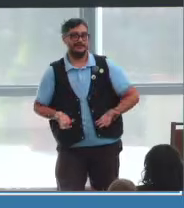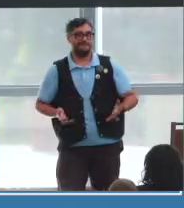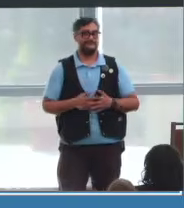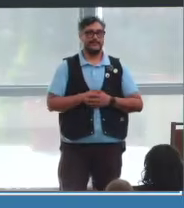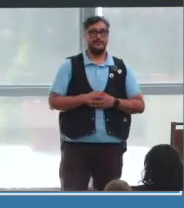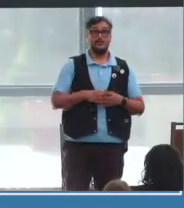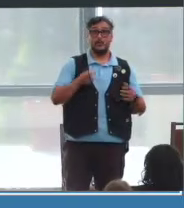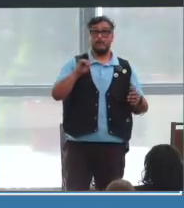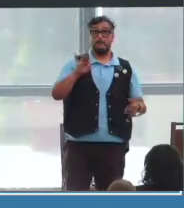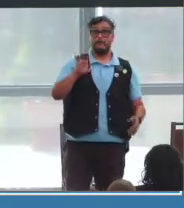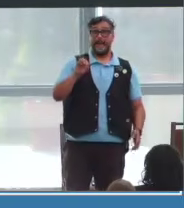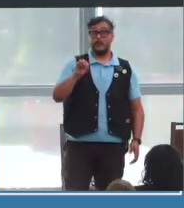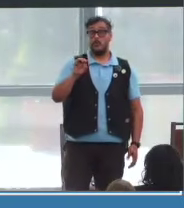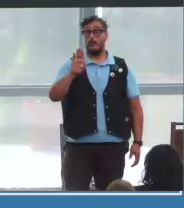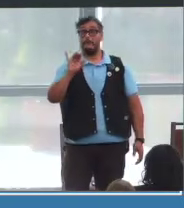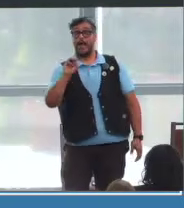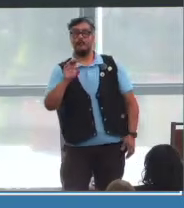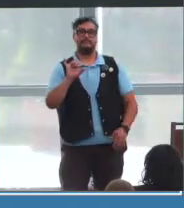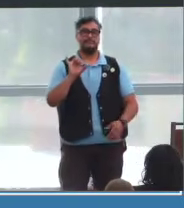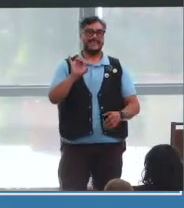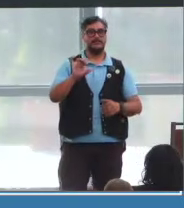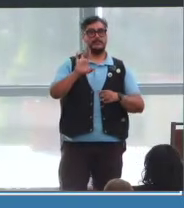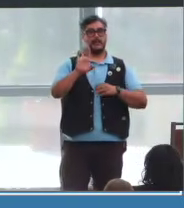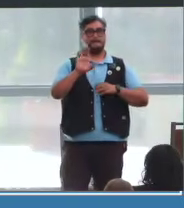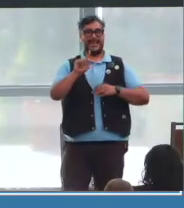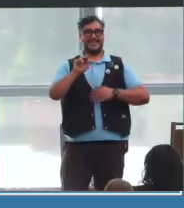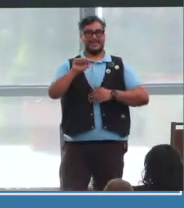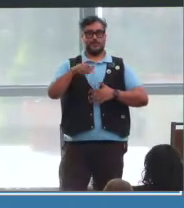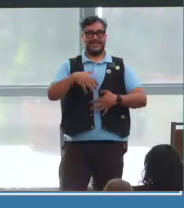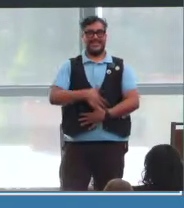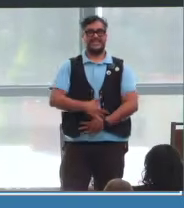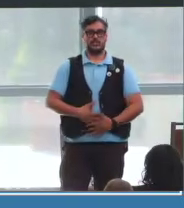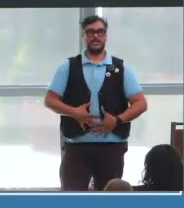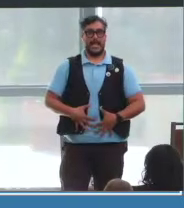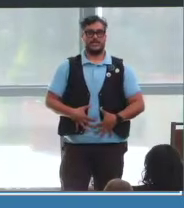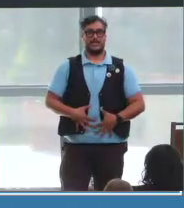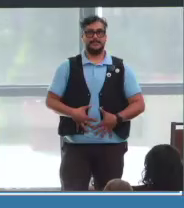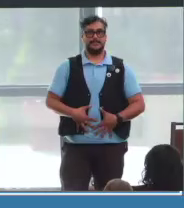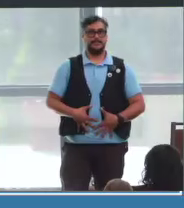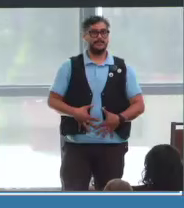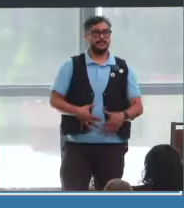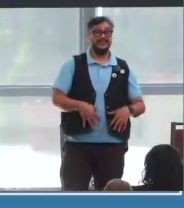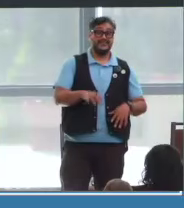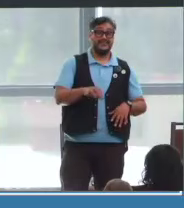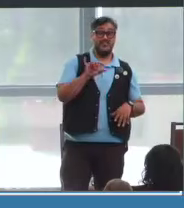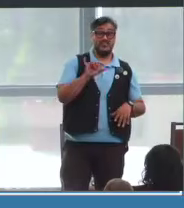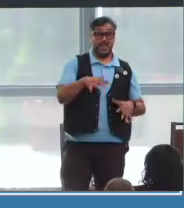the microbiome is the bacterial makeup in your gut. And these